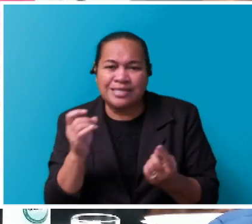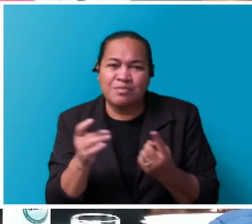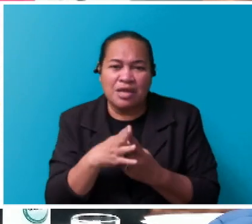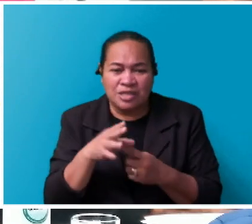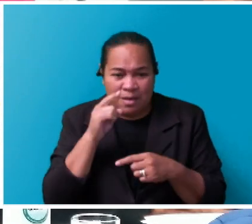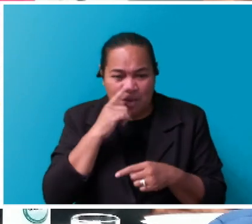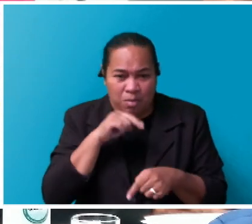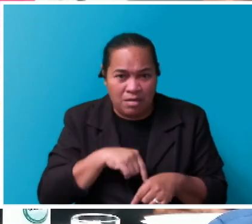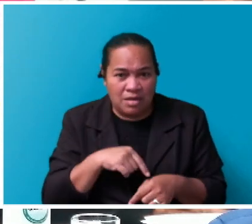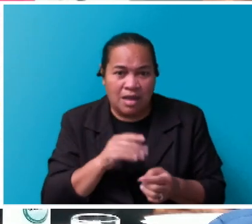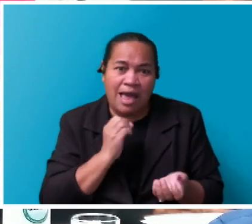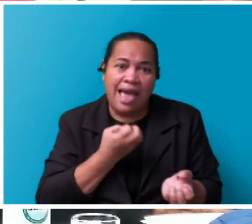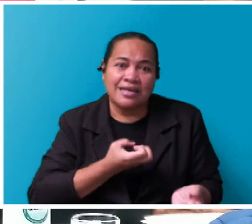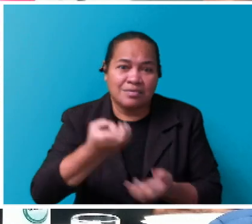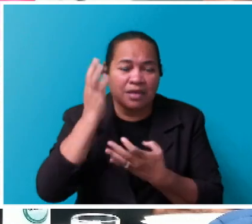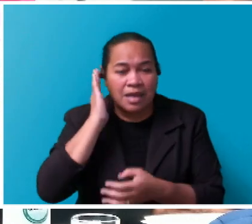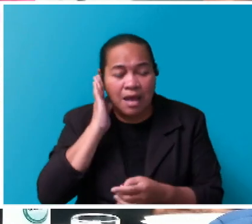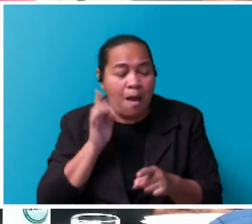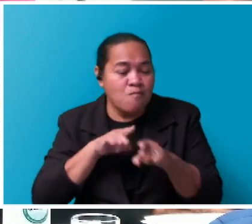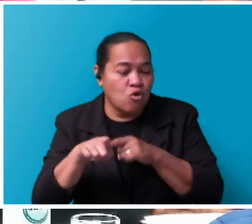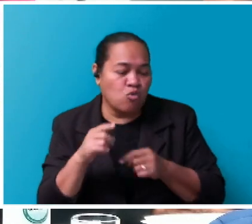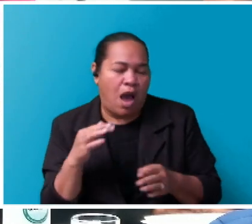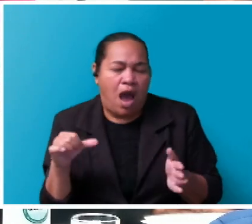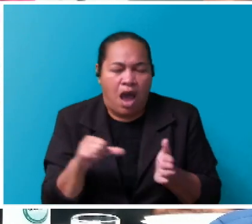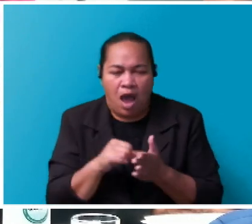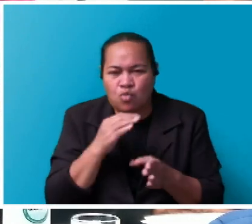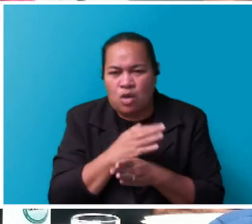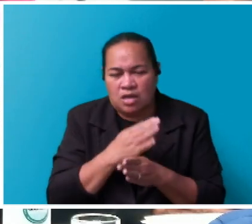we know are our hard-working farmers in Fiji.